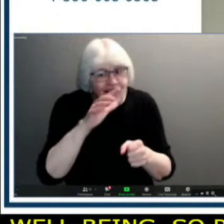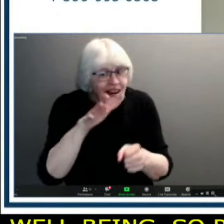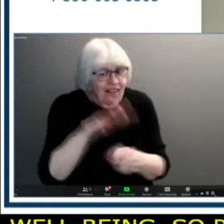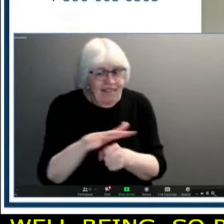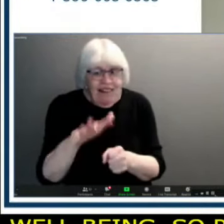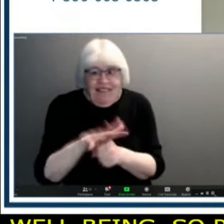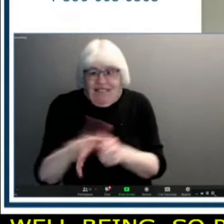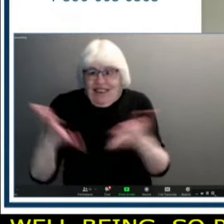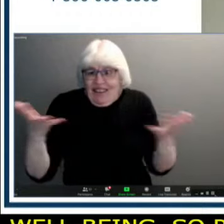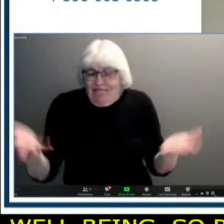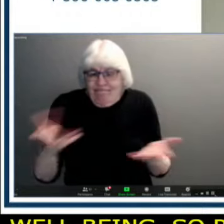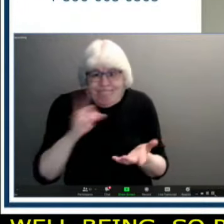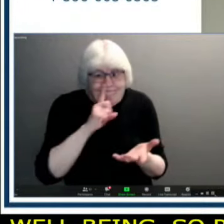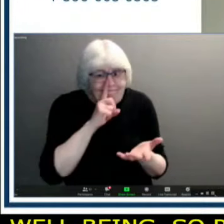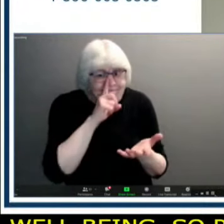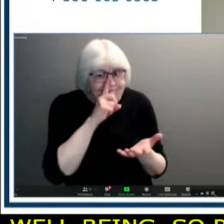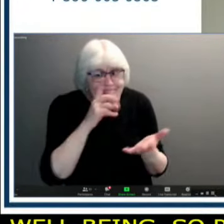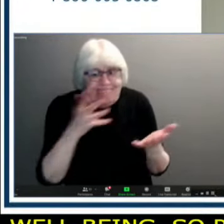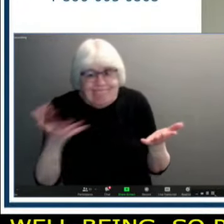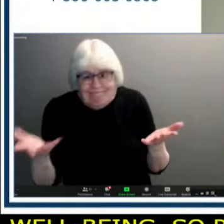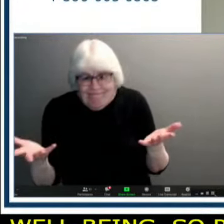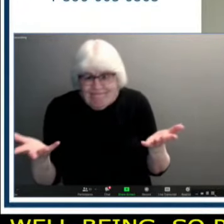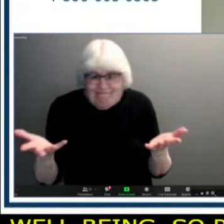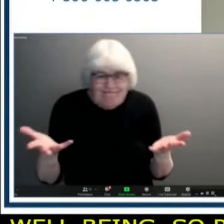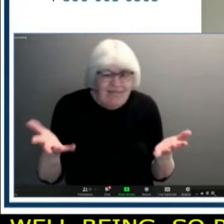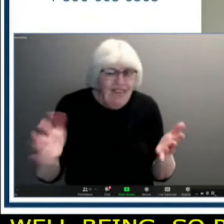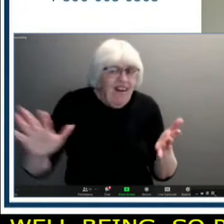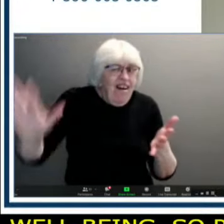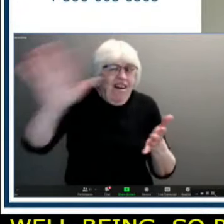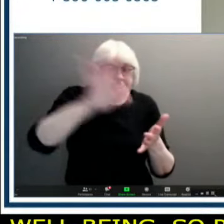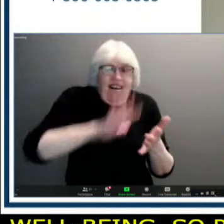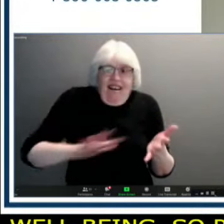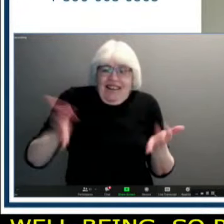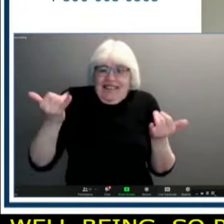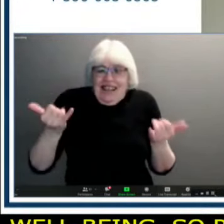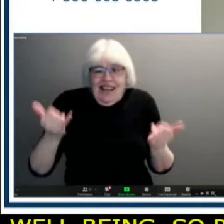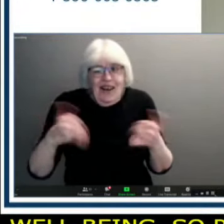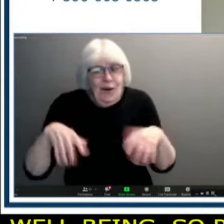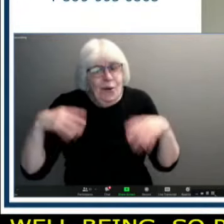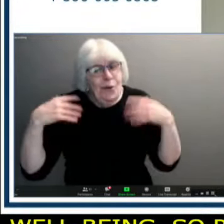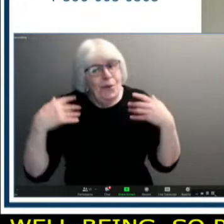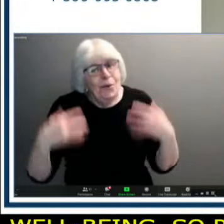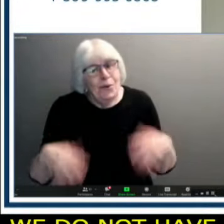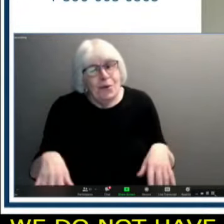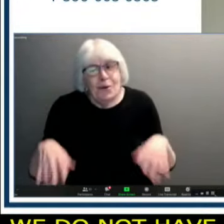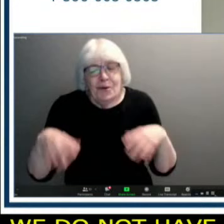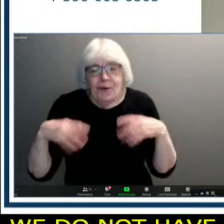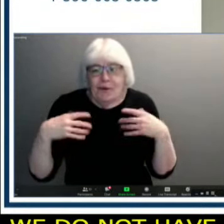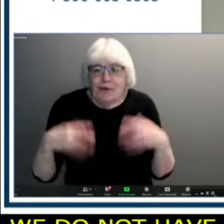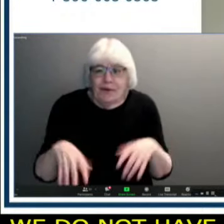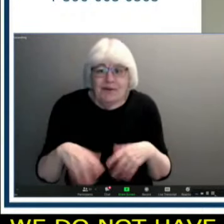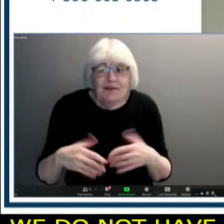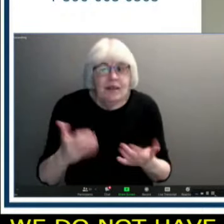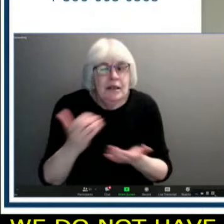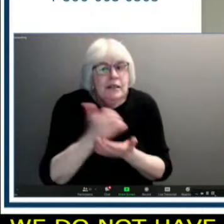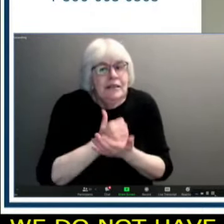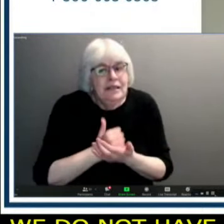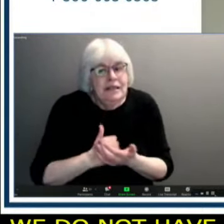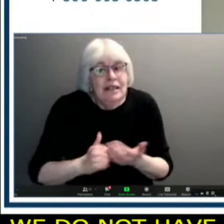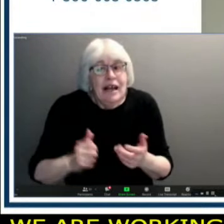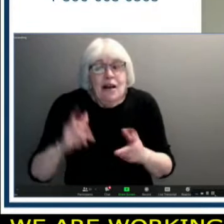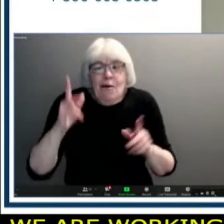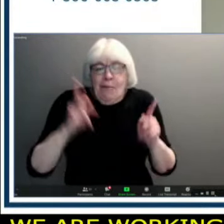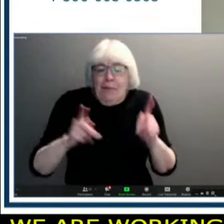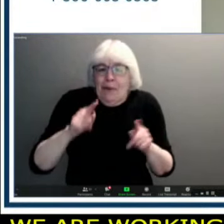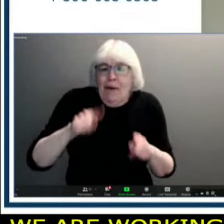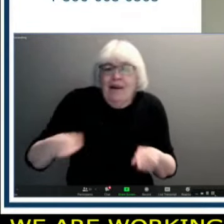not unlimited. Across the country, it's not unlimited. And we only have so many people who can staff assessment centers without